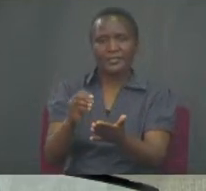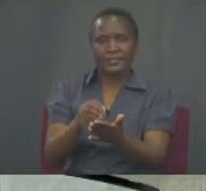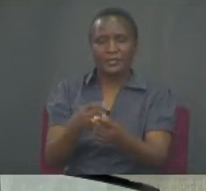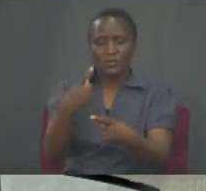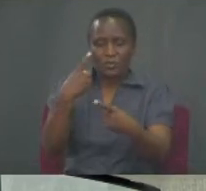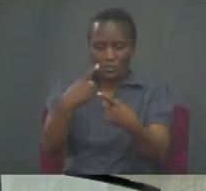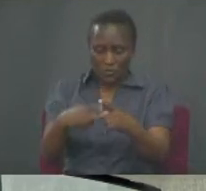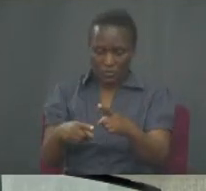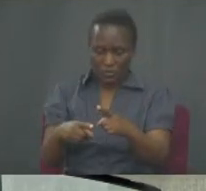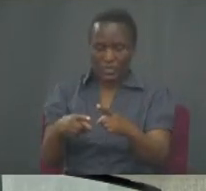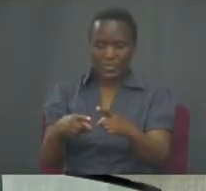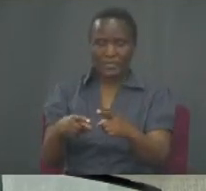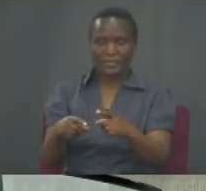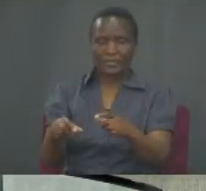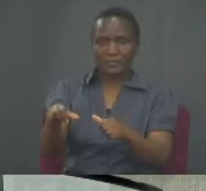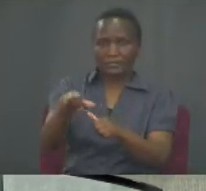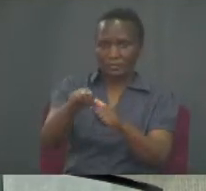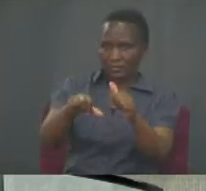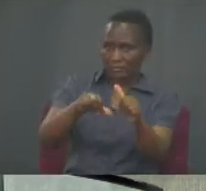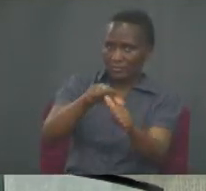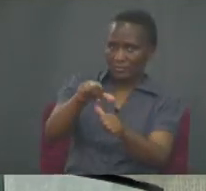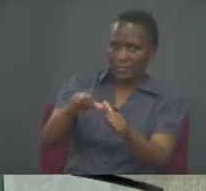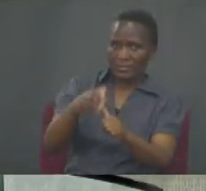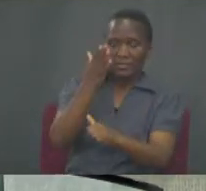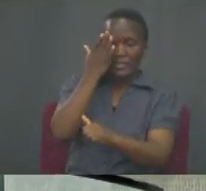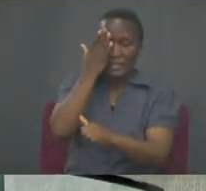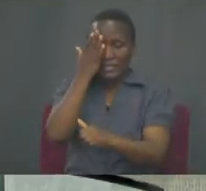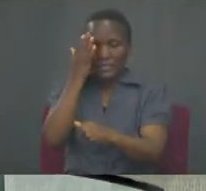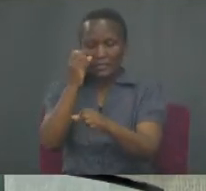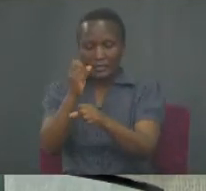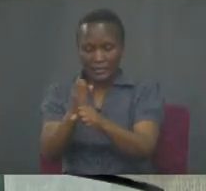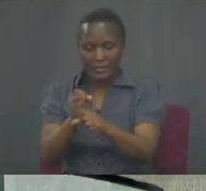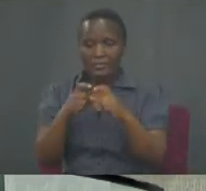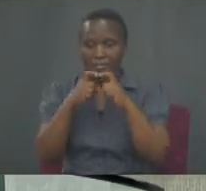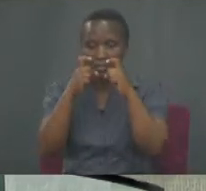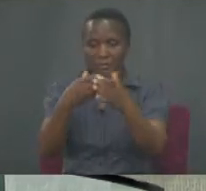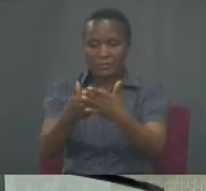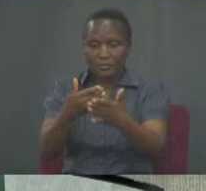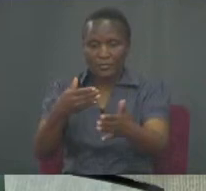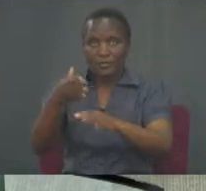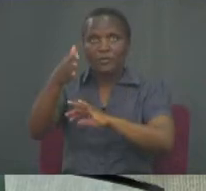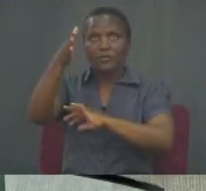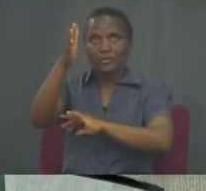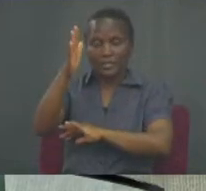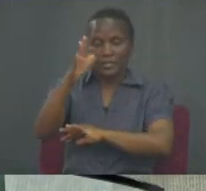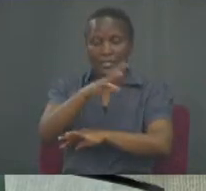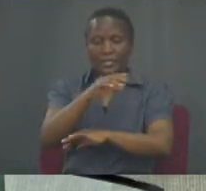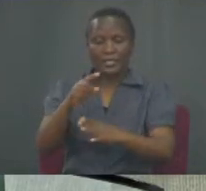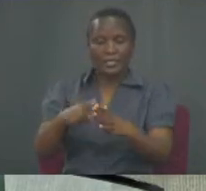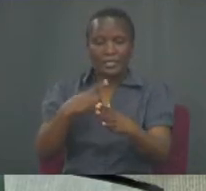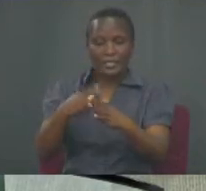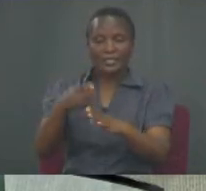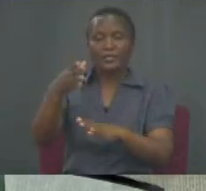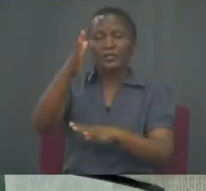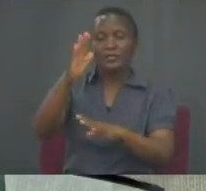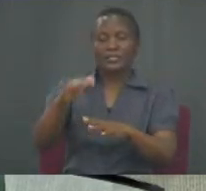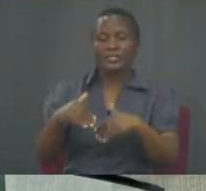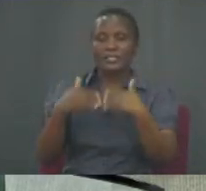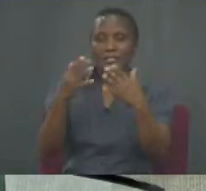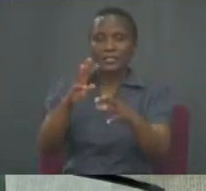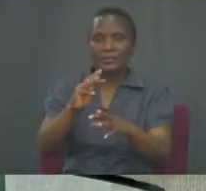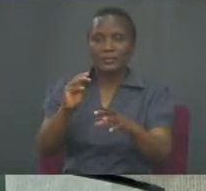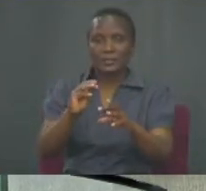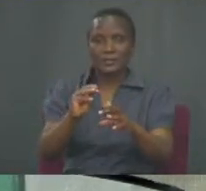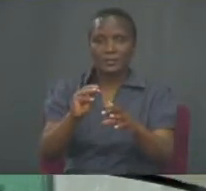that cycle? Israel does evil before God. And then God gives them